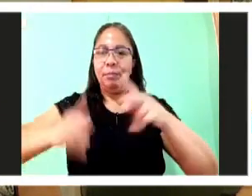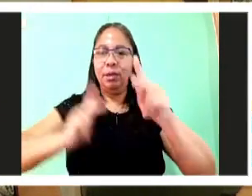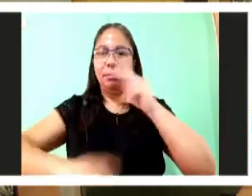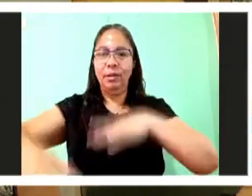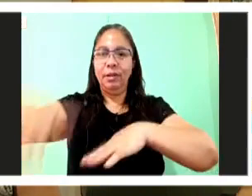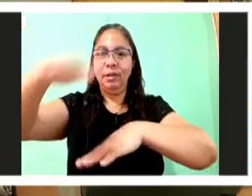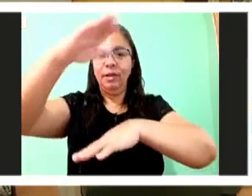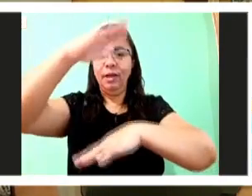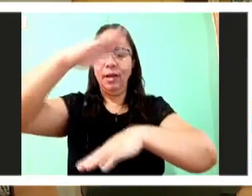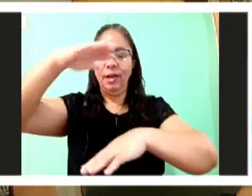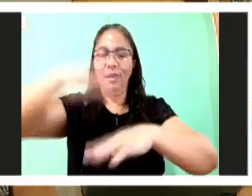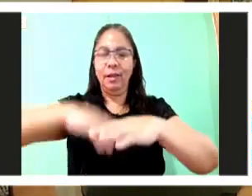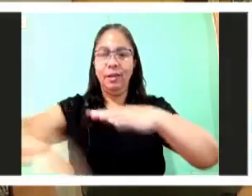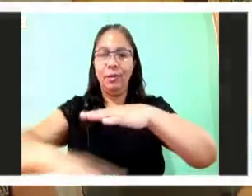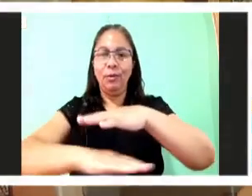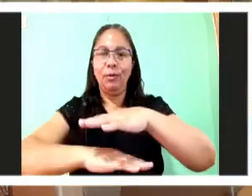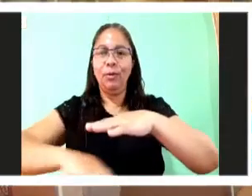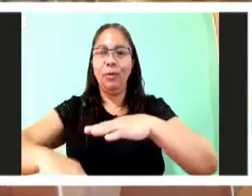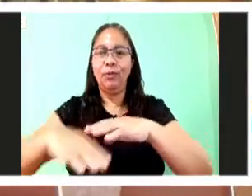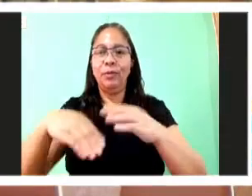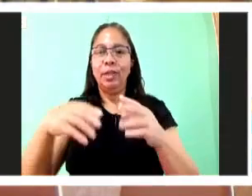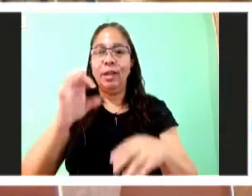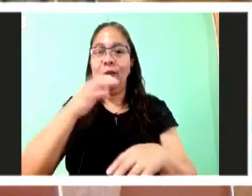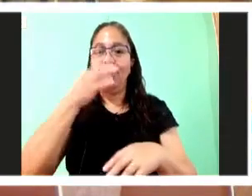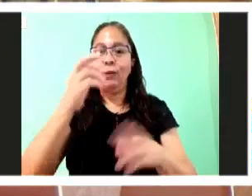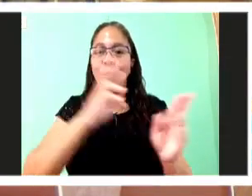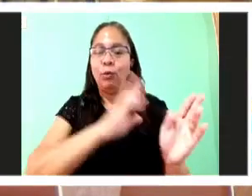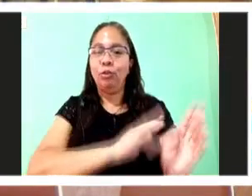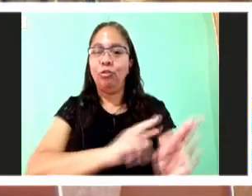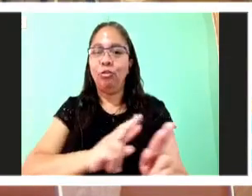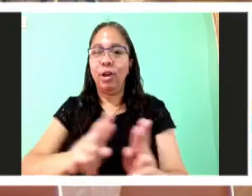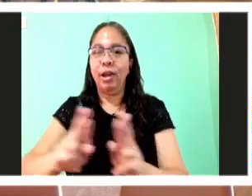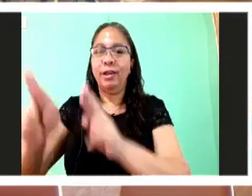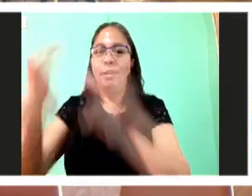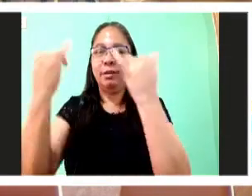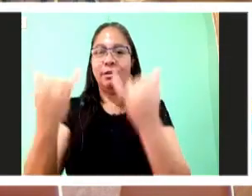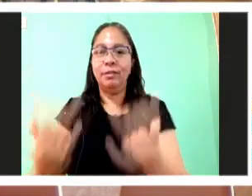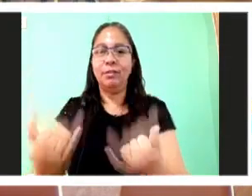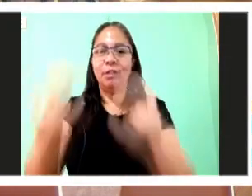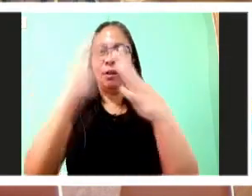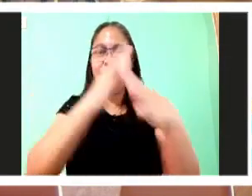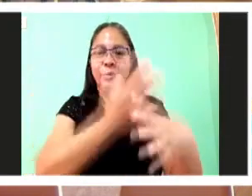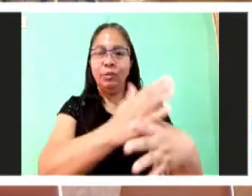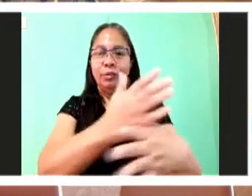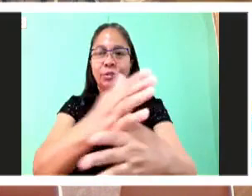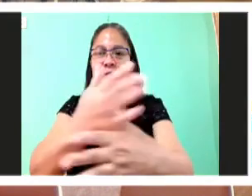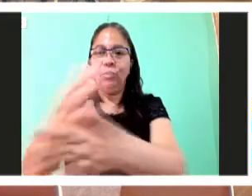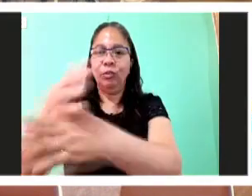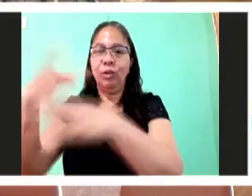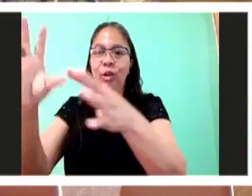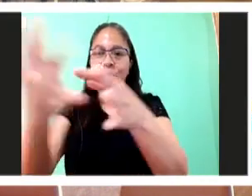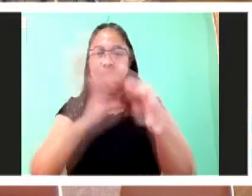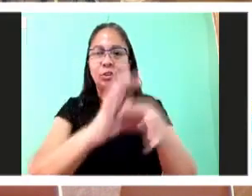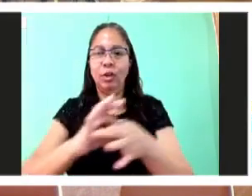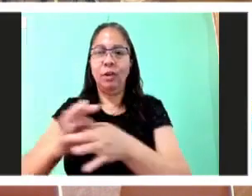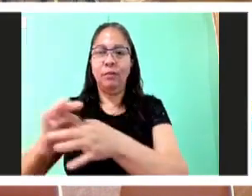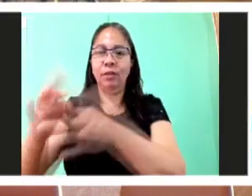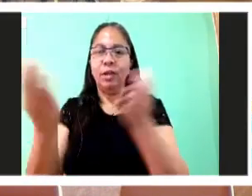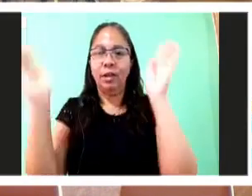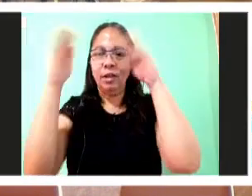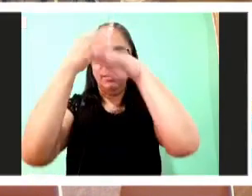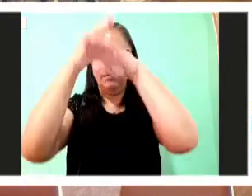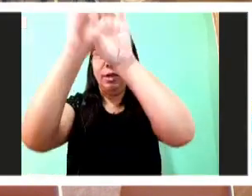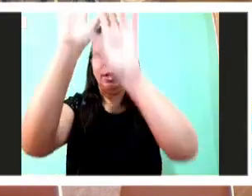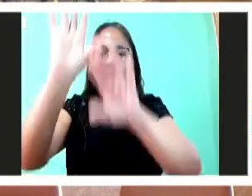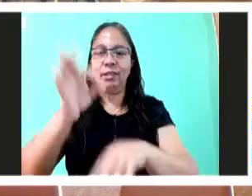and least. The banquet is ready, now to be shared. Join in the heavenly